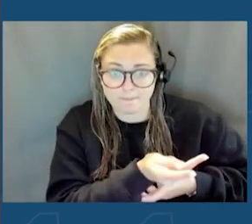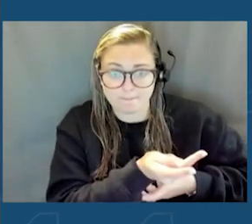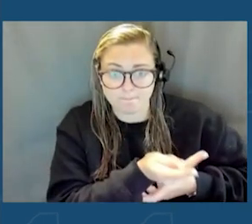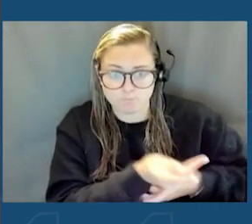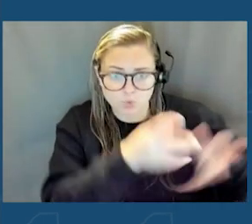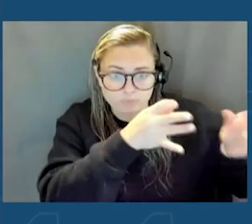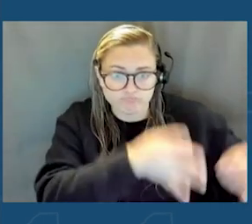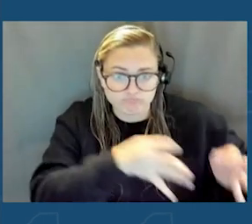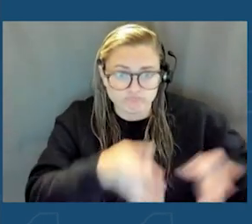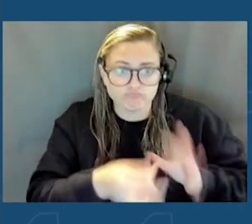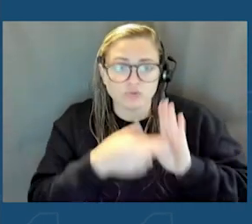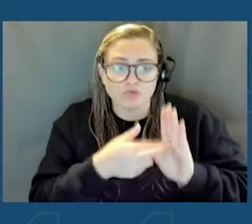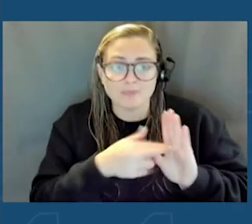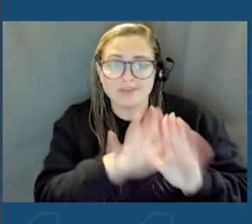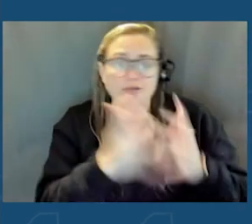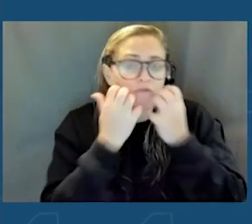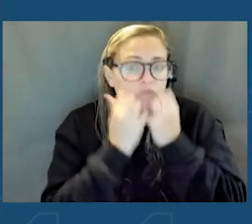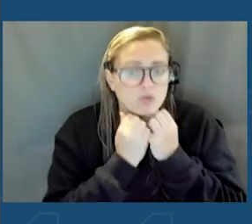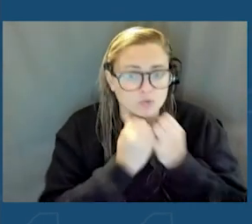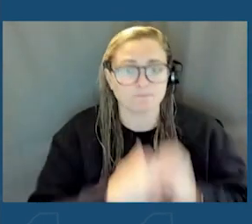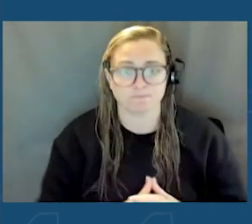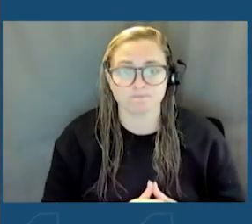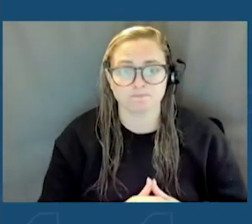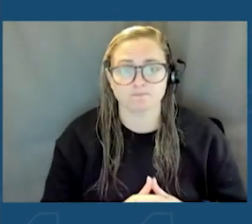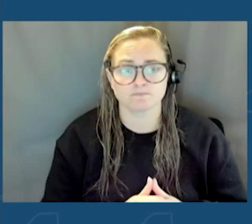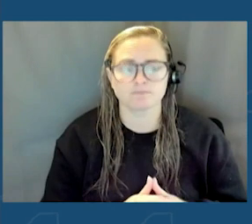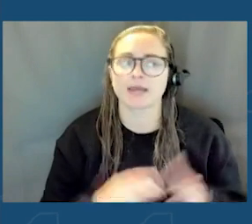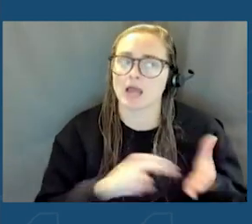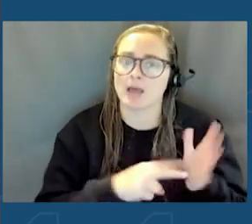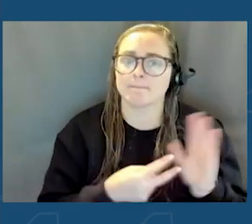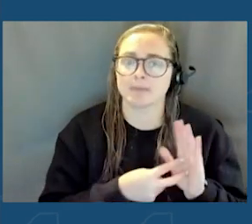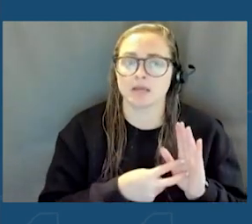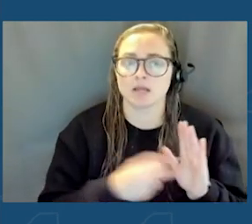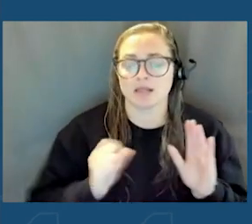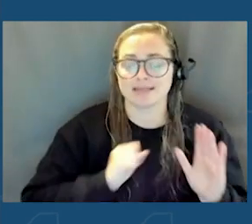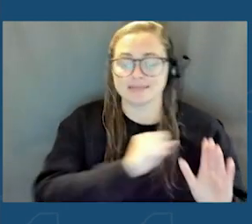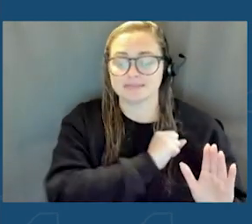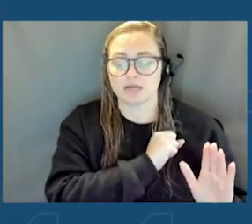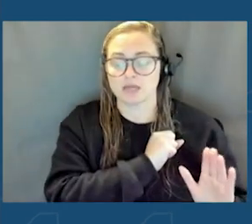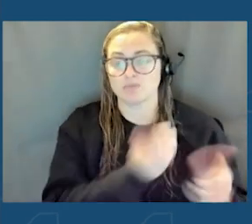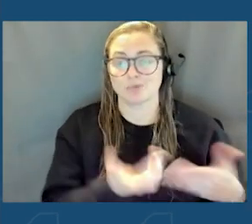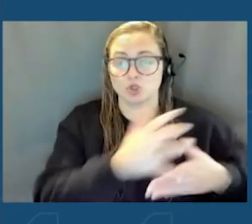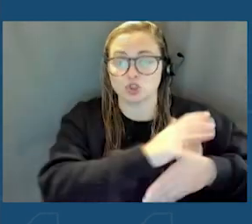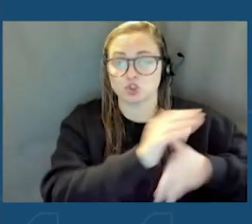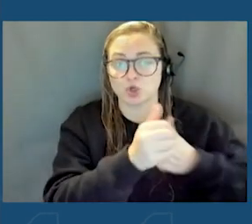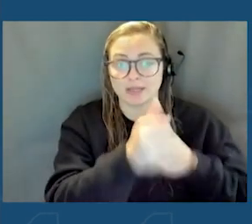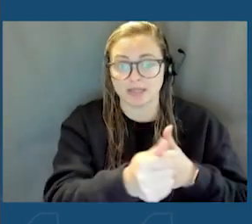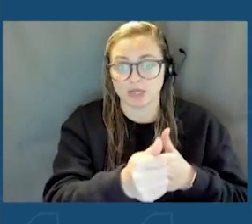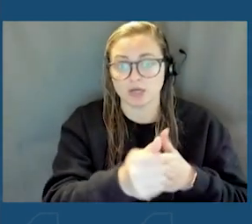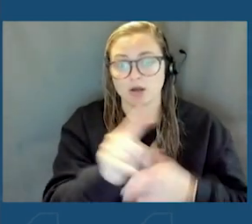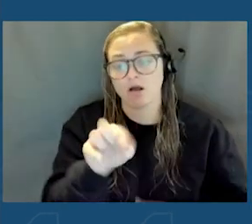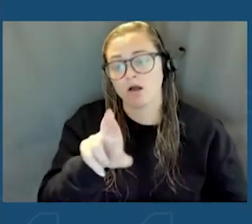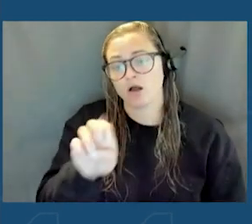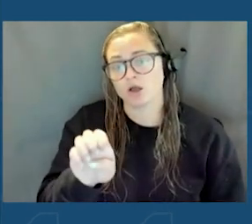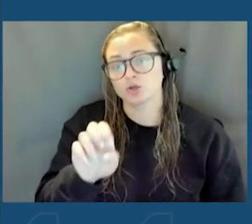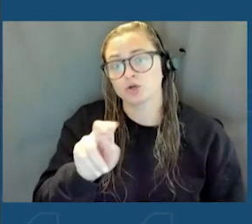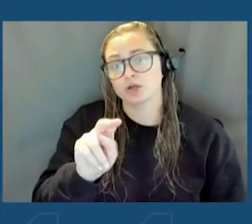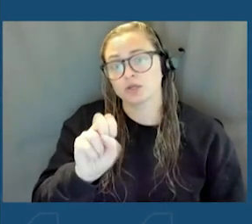that represent their values. And I'm referring to Senate Majority Leader Andrea Stewart-Cousins, who's done an amazing job.